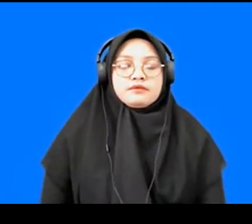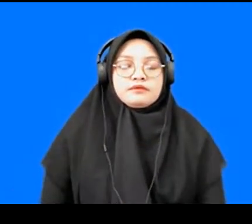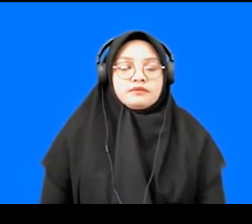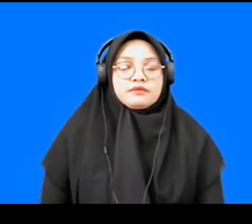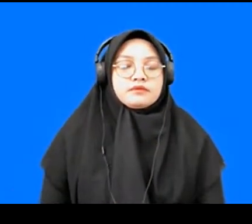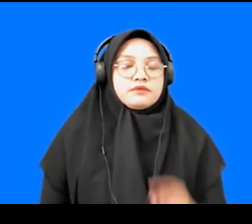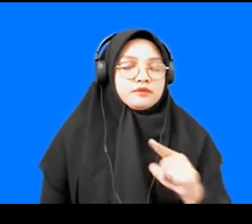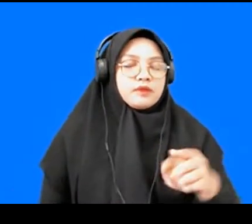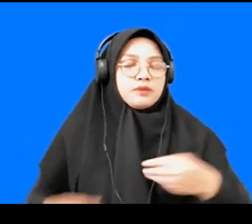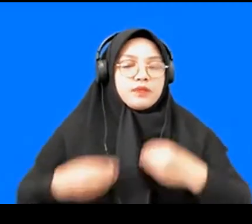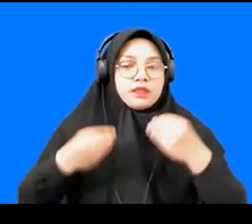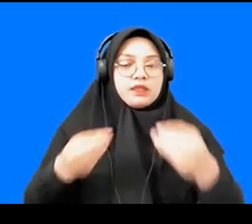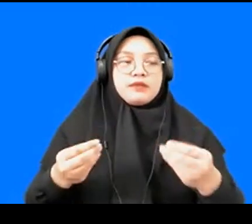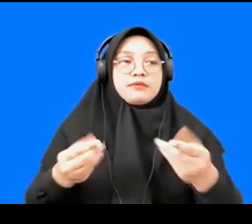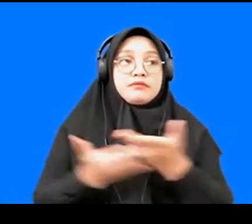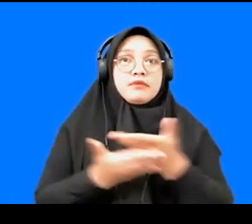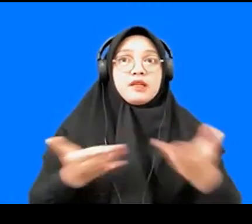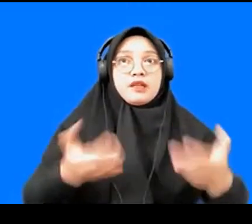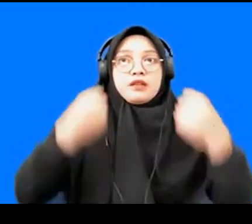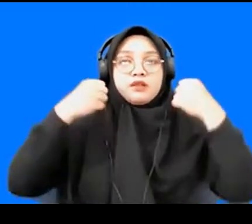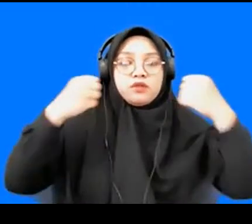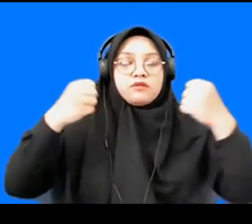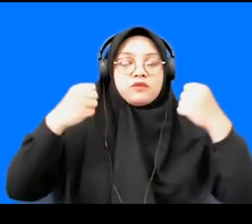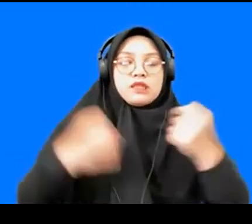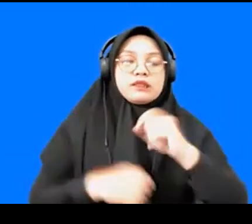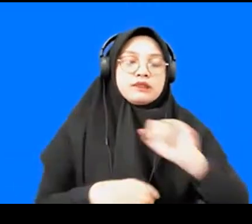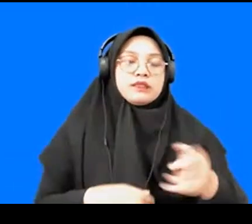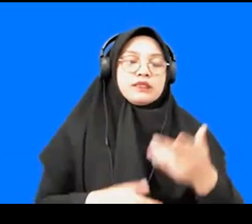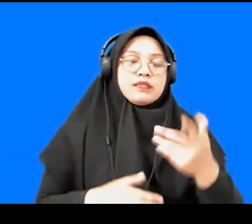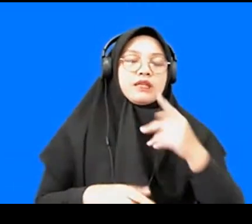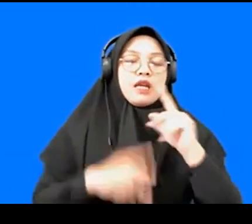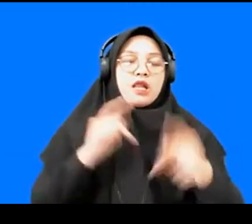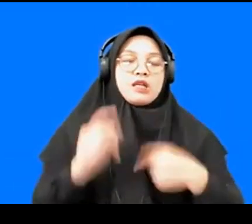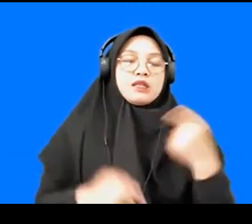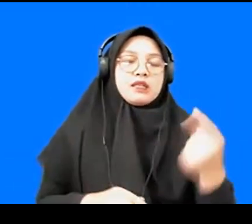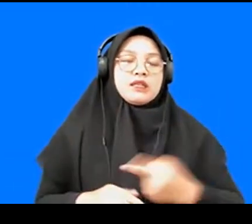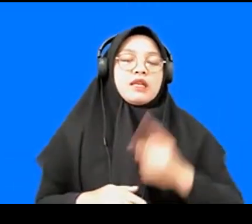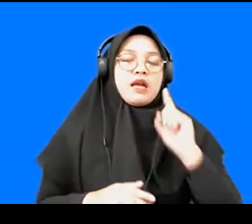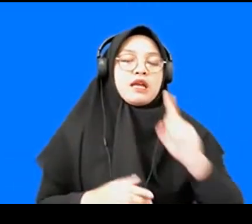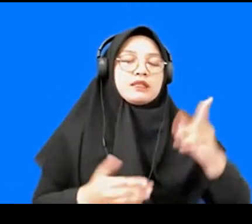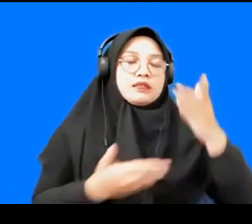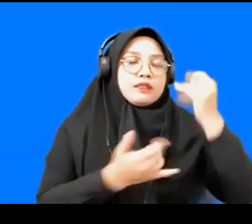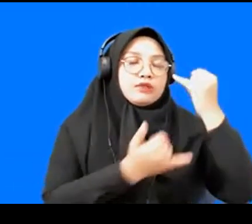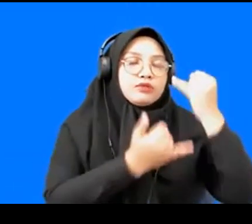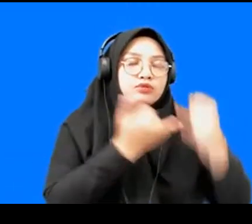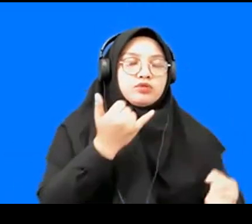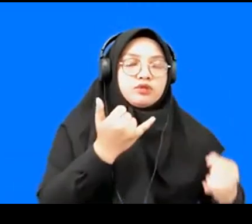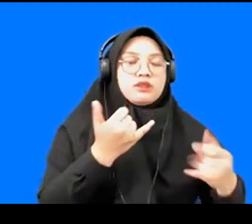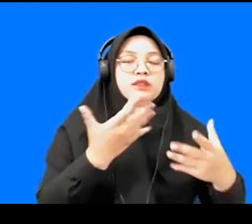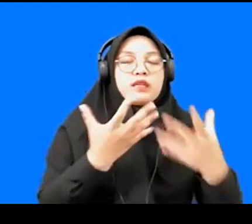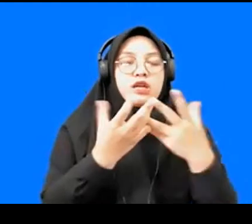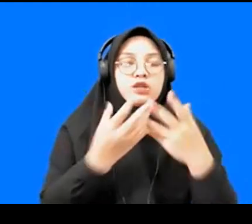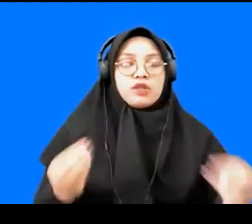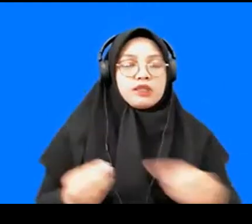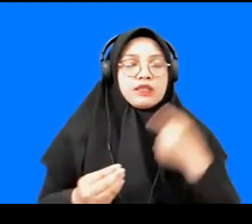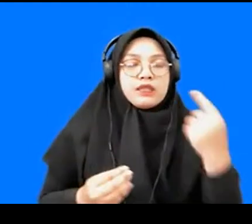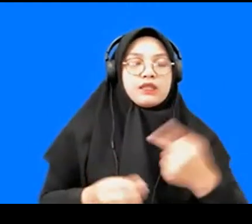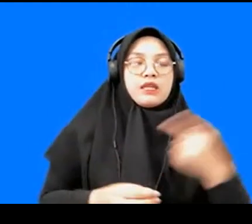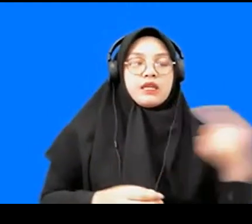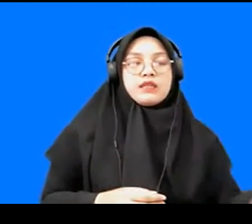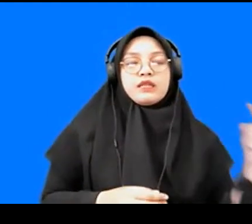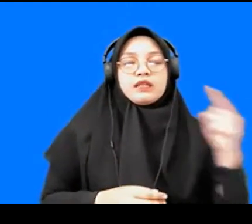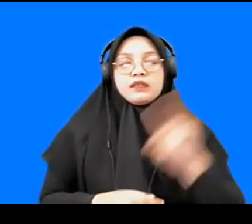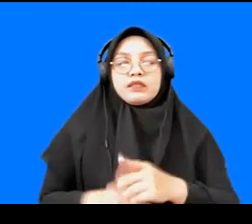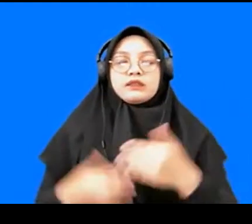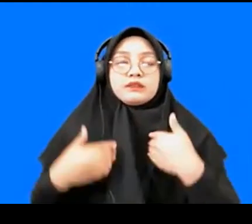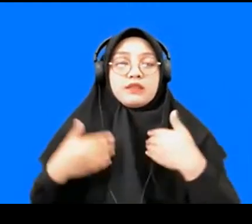once you are on the brink of collapse, here do I come as a savior, and then I'm promoting pro-poor policy. I think that needs